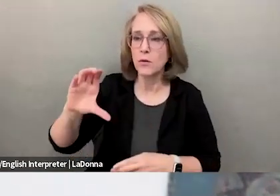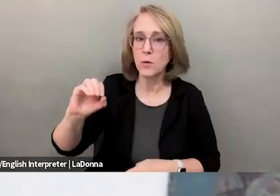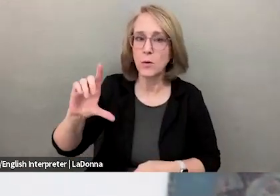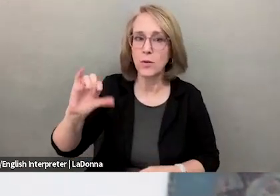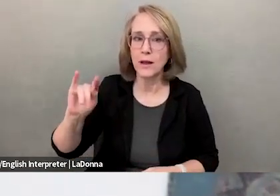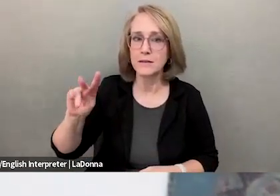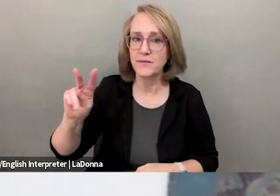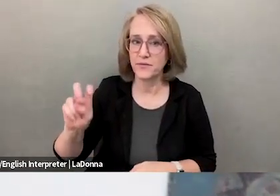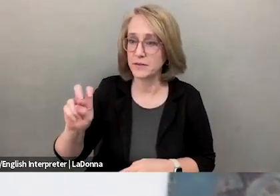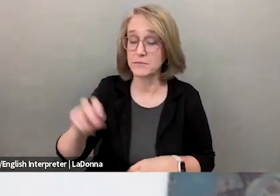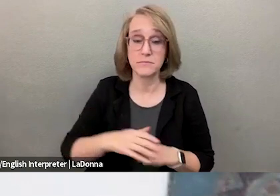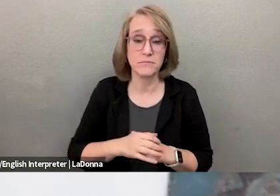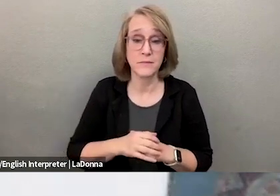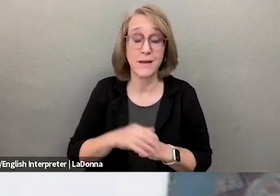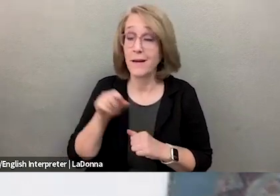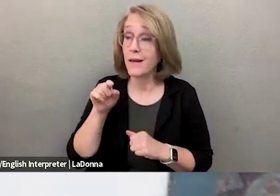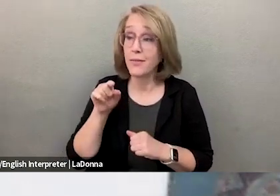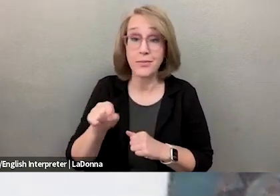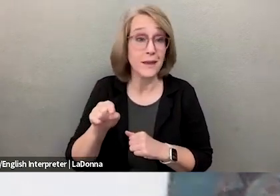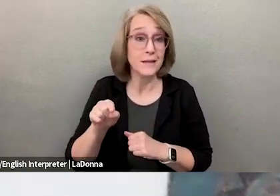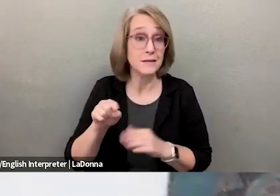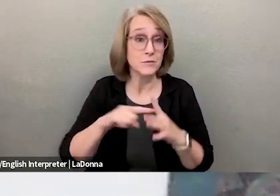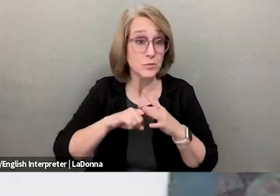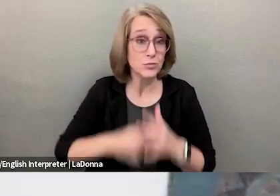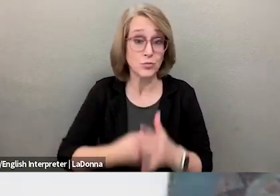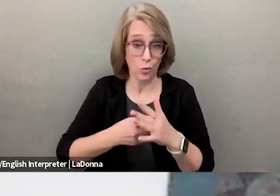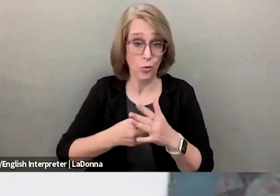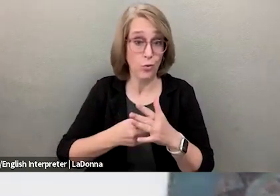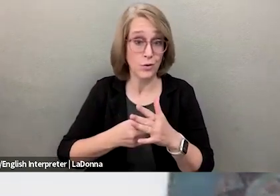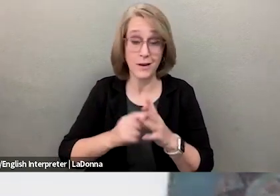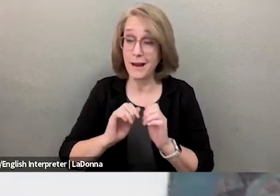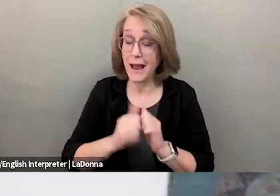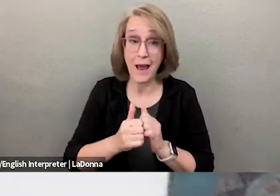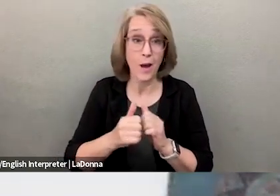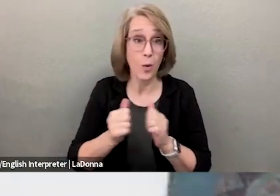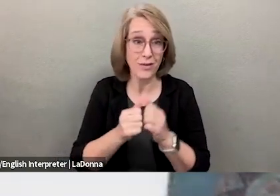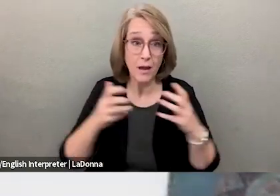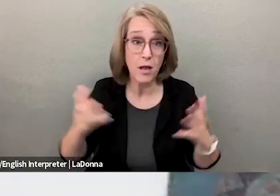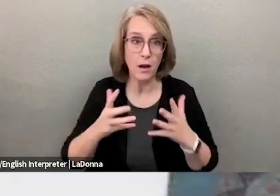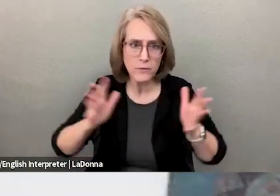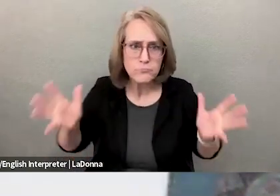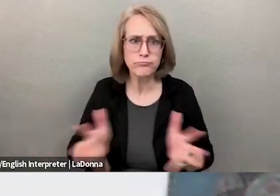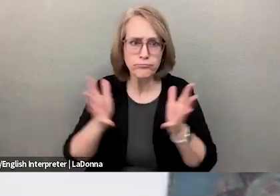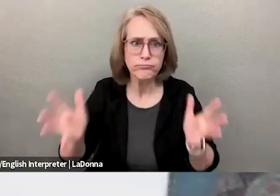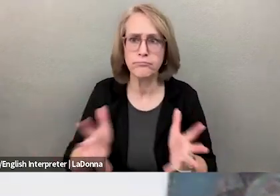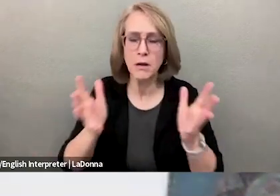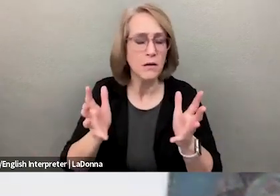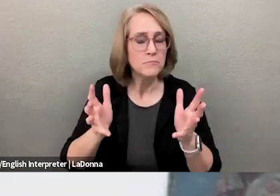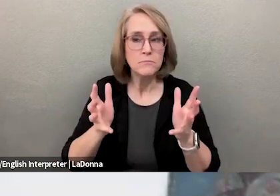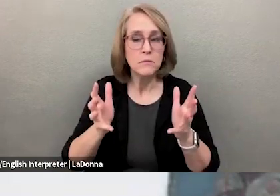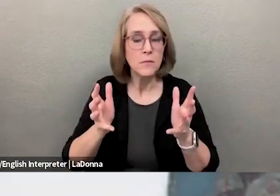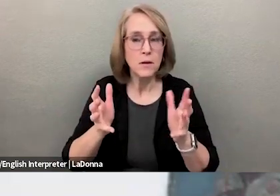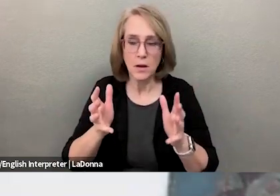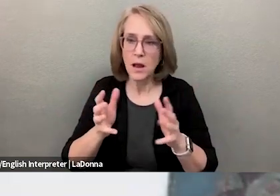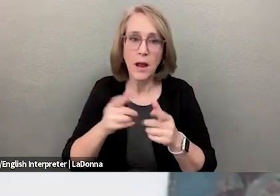this has not been an initiative that started with a lot of steam and then fizzled. If anything, it